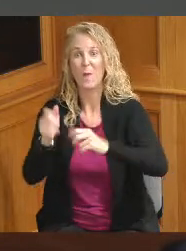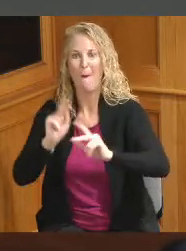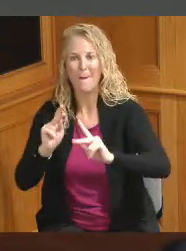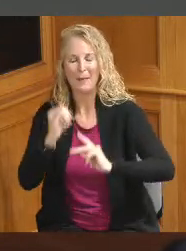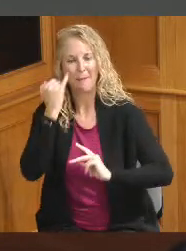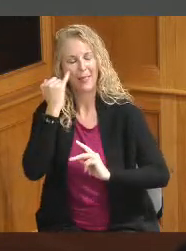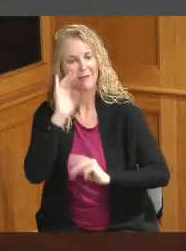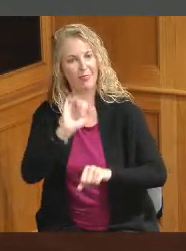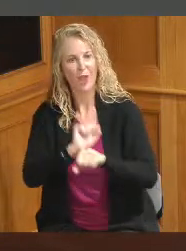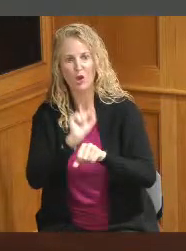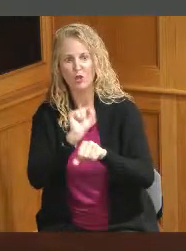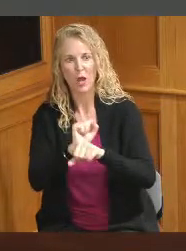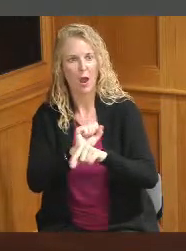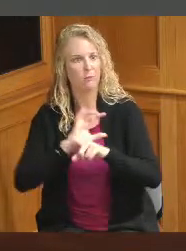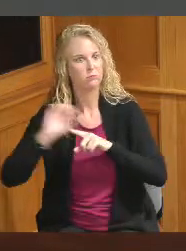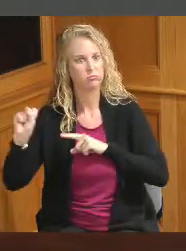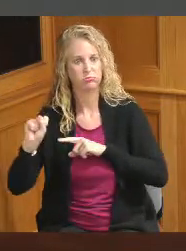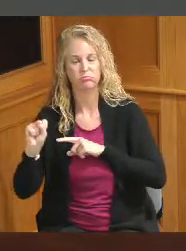call as well. And